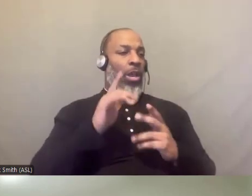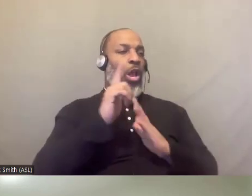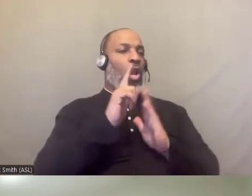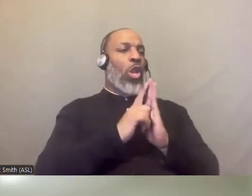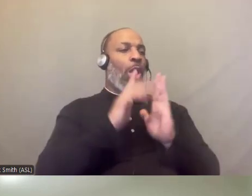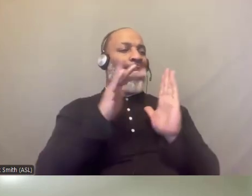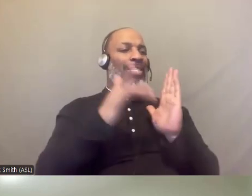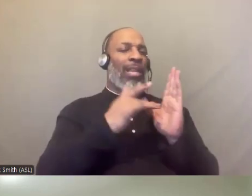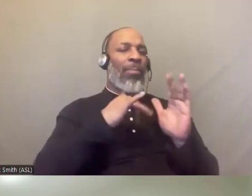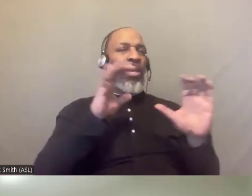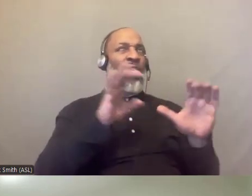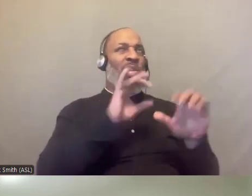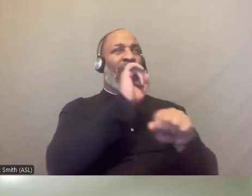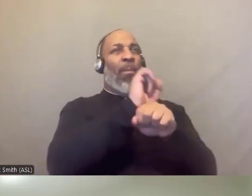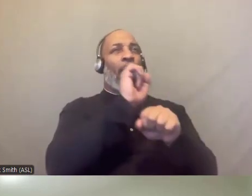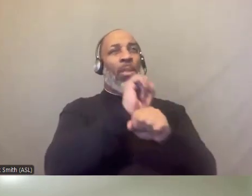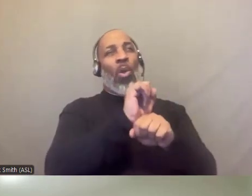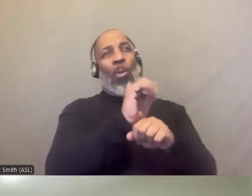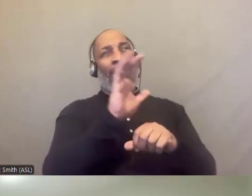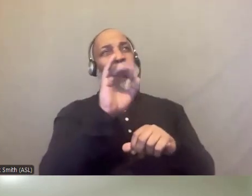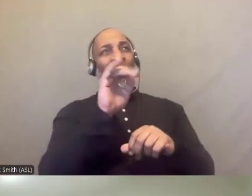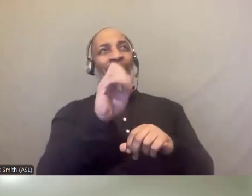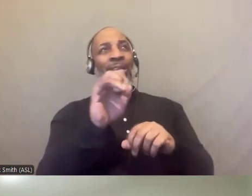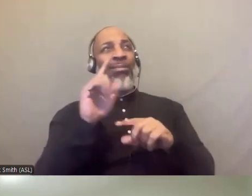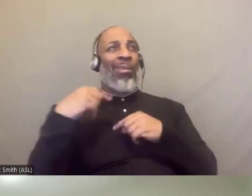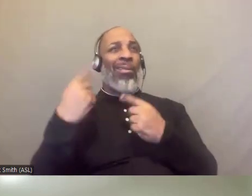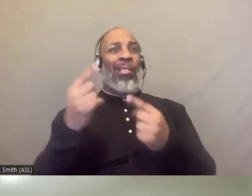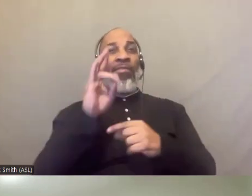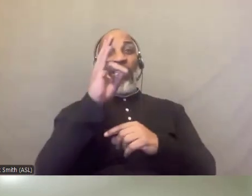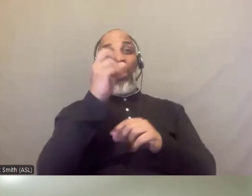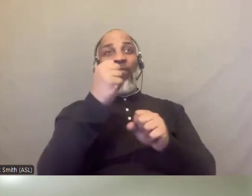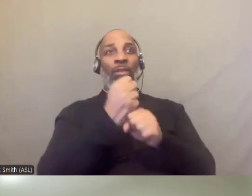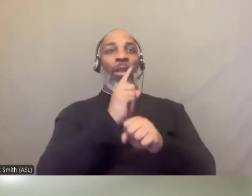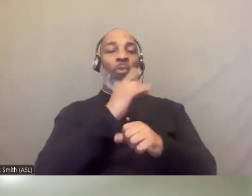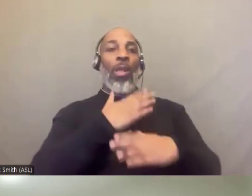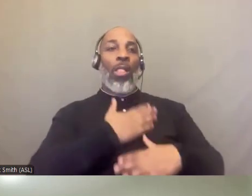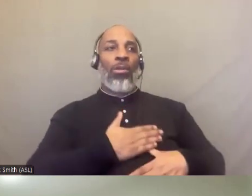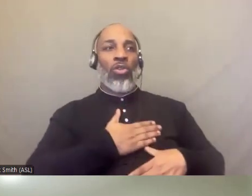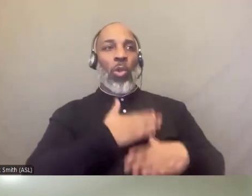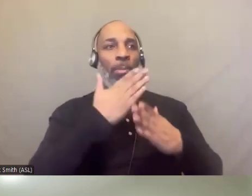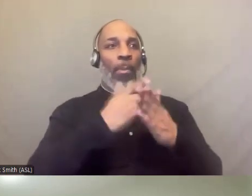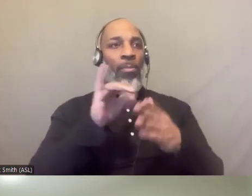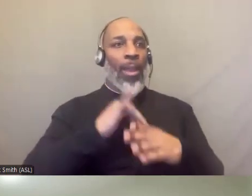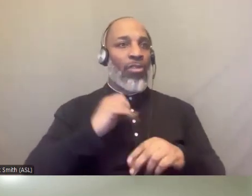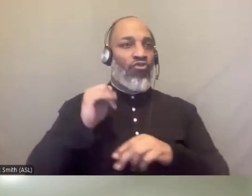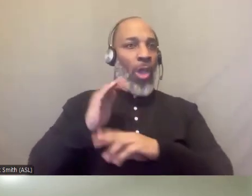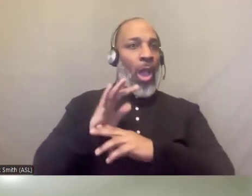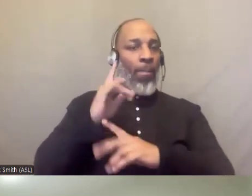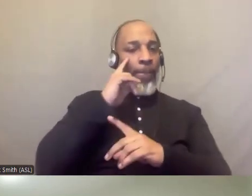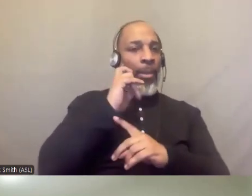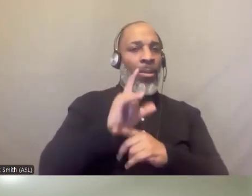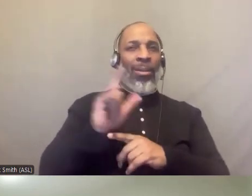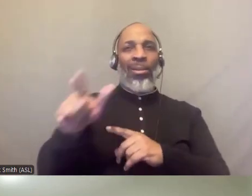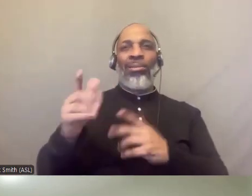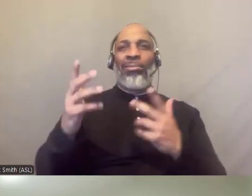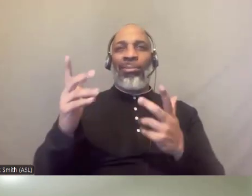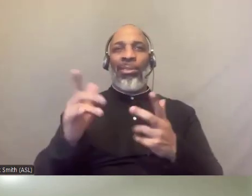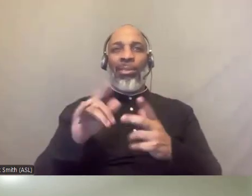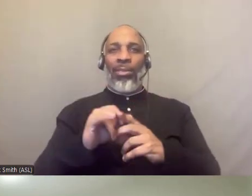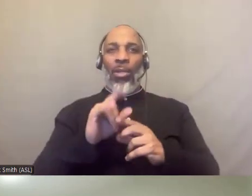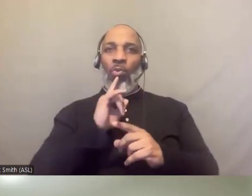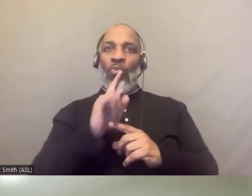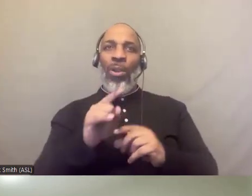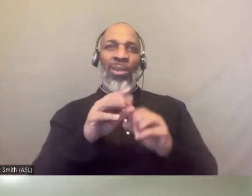doing employment cases on and off for about the past 7 years, and I really enjoy this part of my work because no two cases are alike, and we'll get a